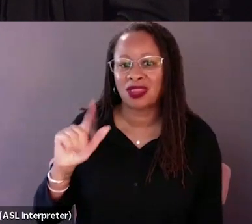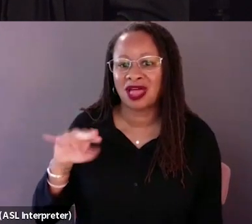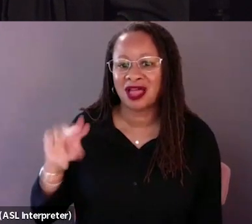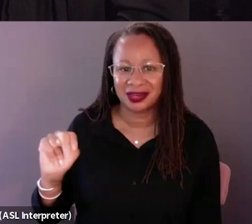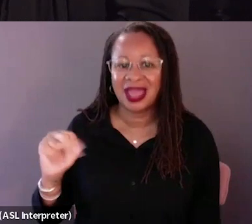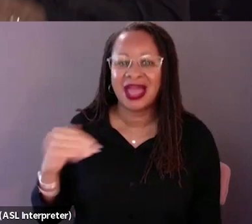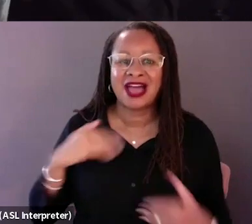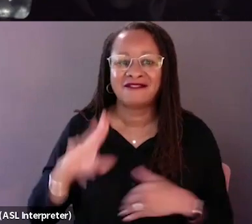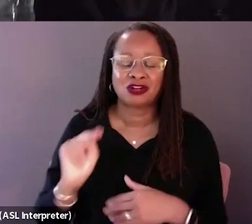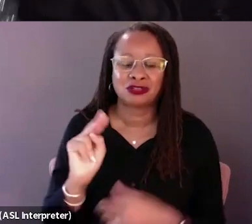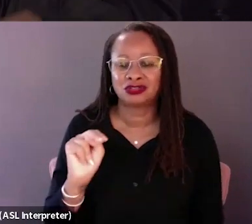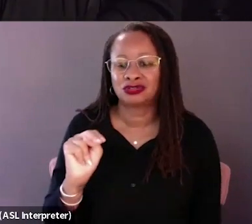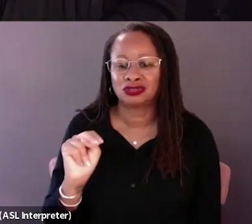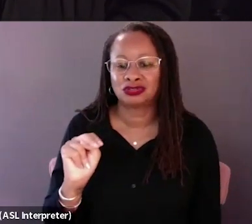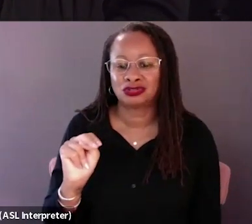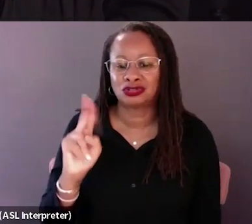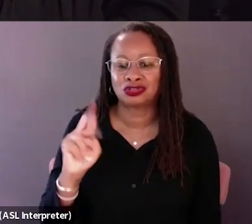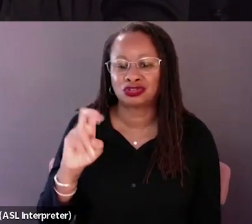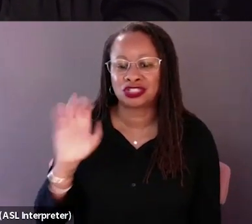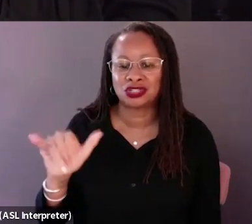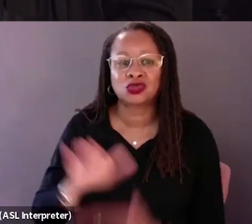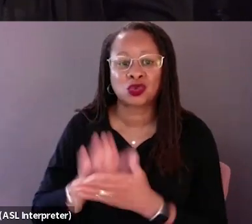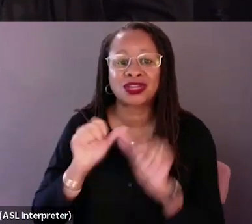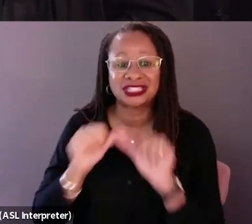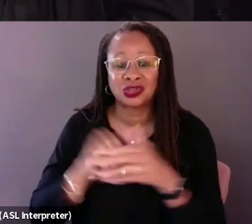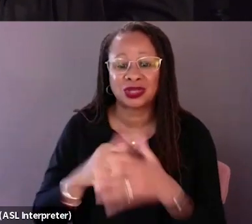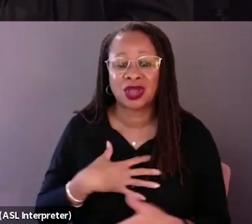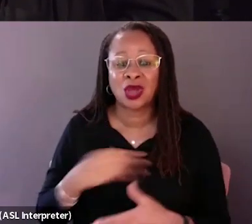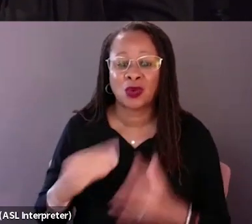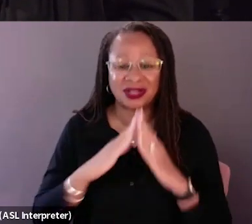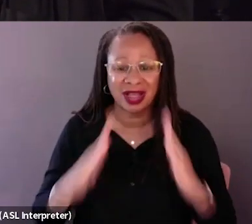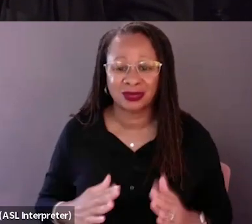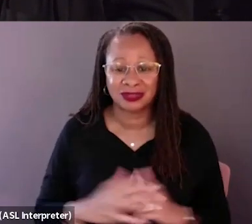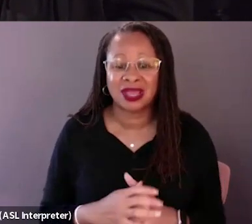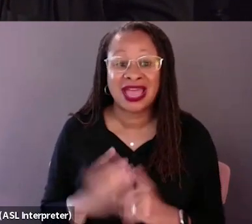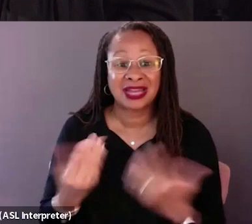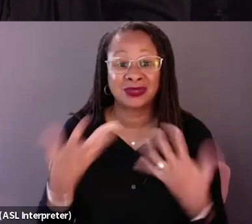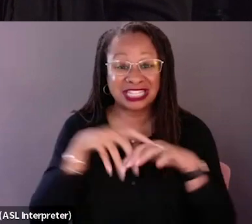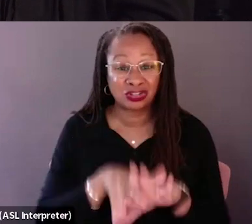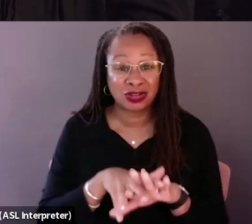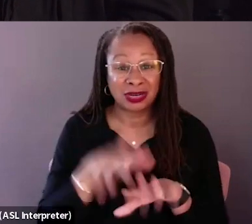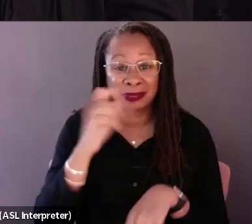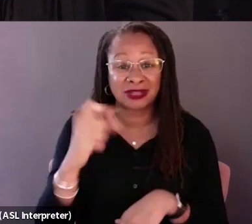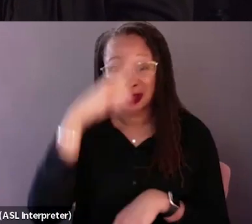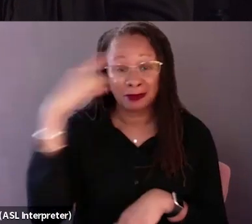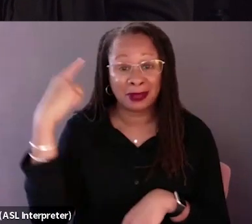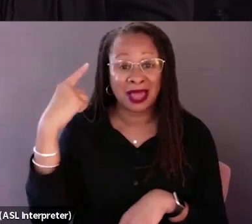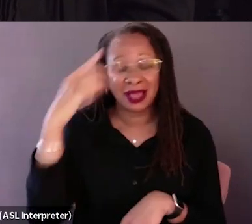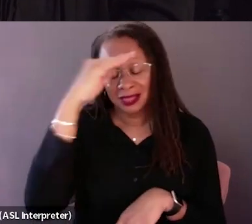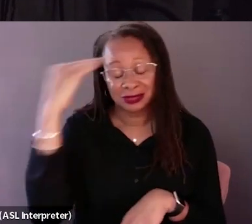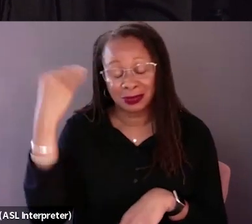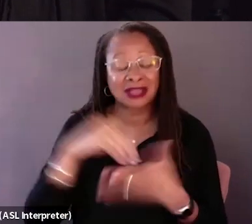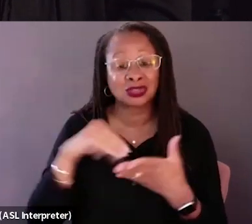White House, and her nursery school was at the top of the White House. And very interesting, it was integrated because there was a black kid who was in that Caroline's nursery